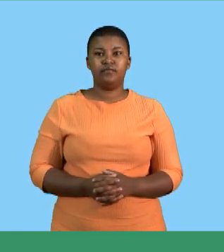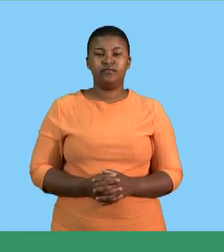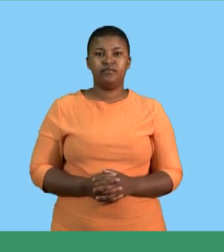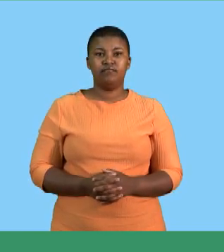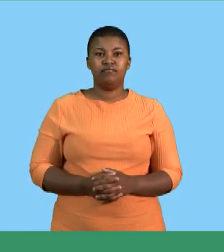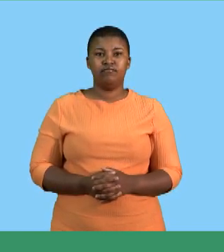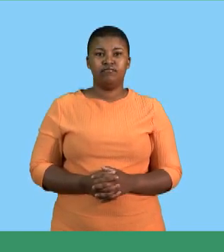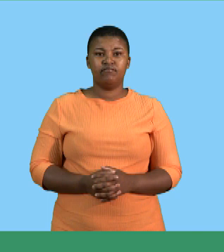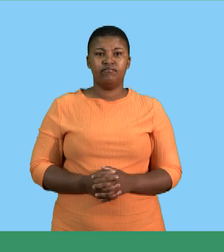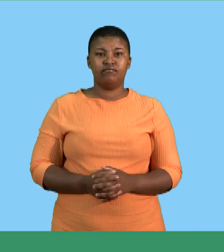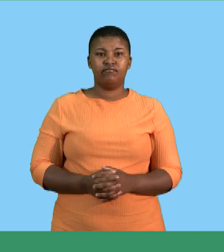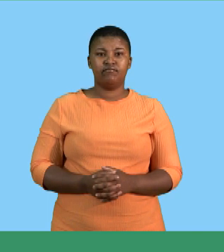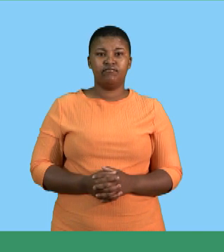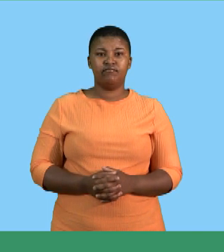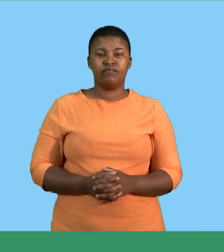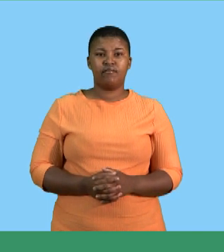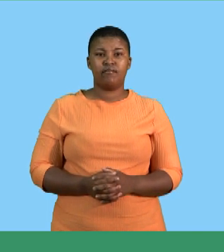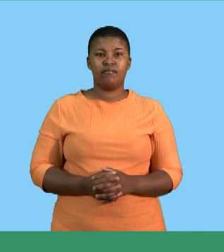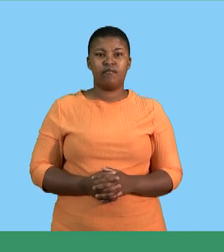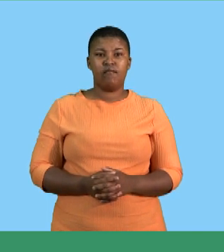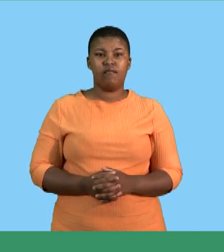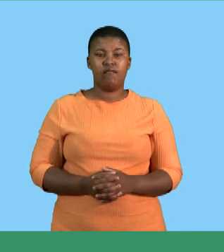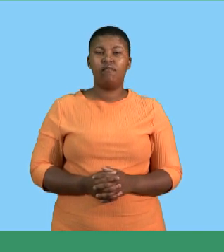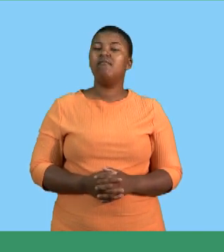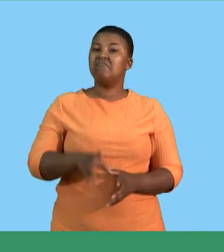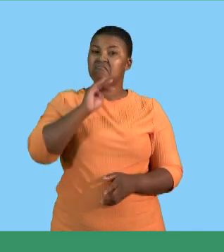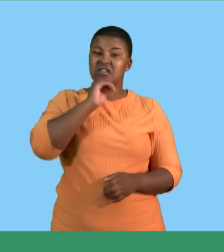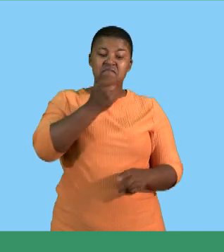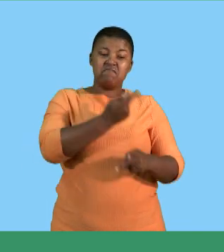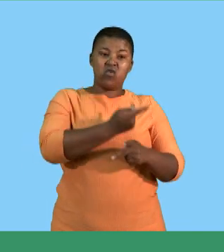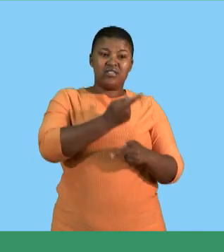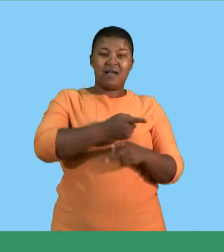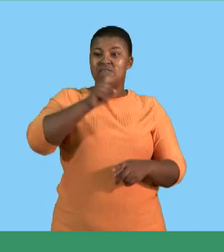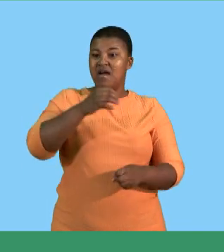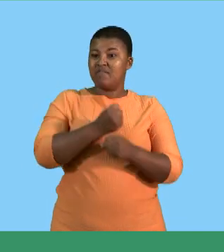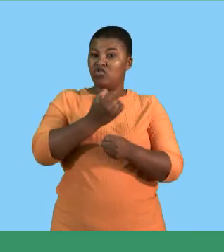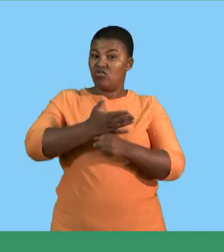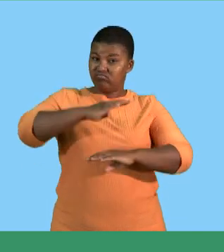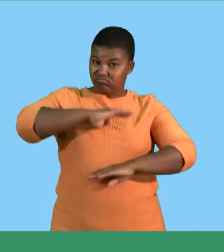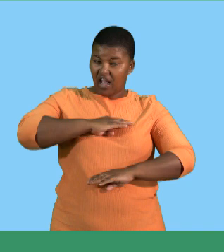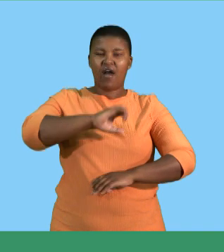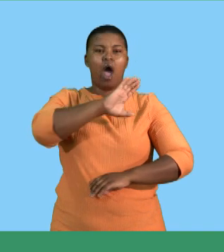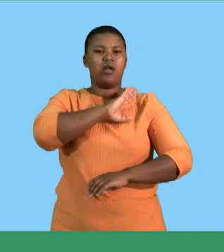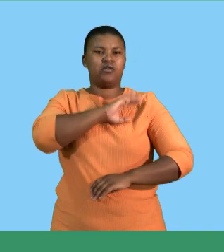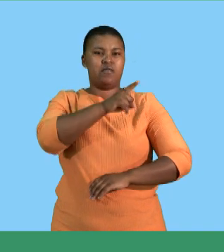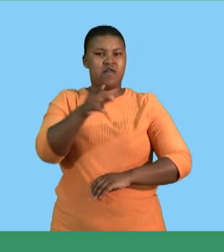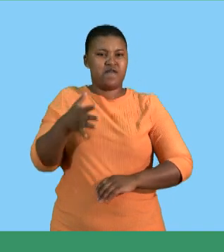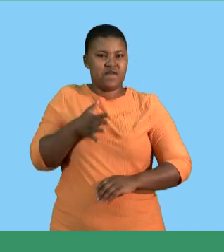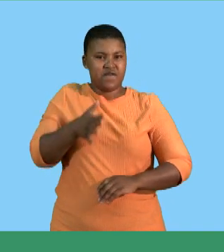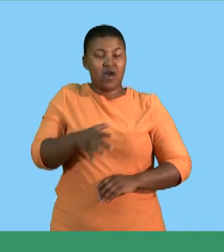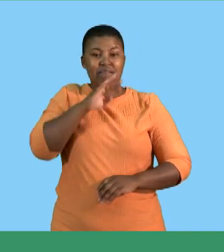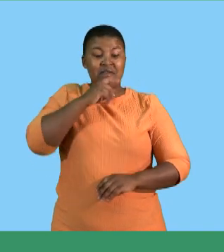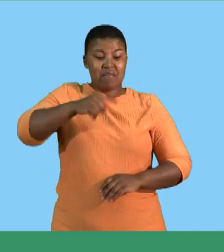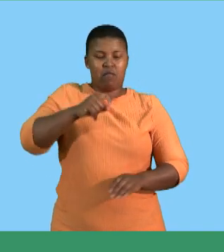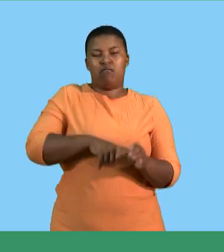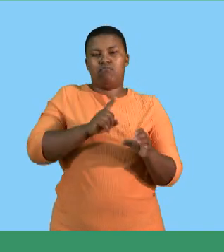There we have it. So any product that has the specific characteristics that the customer wants in a